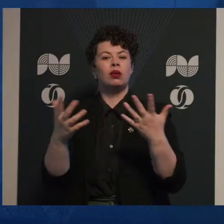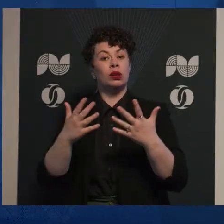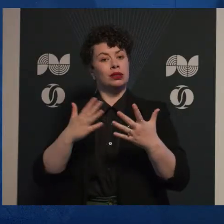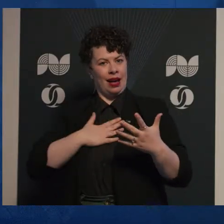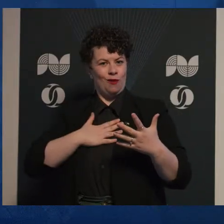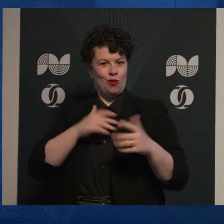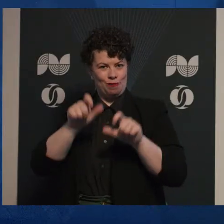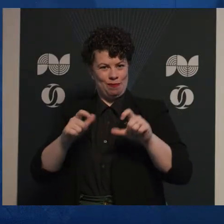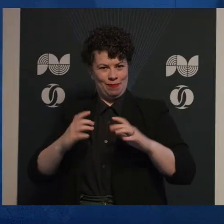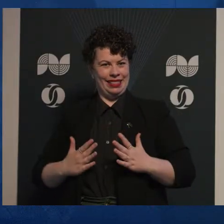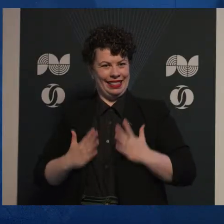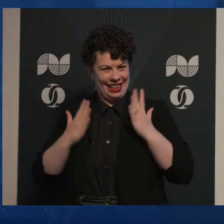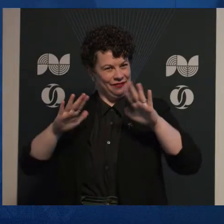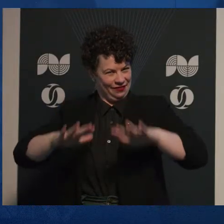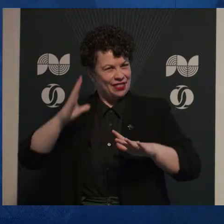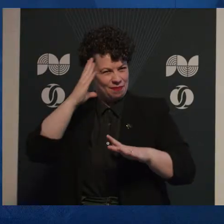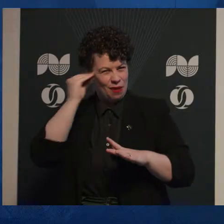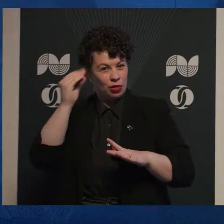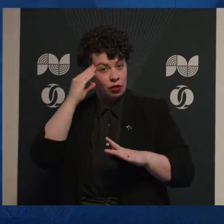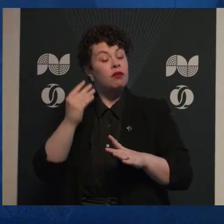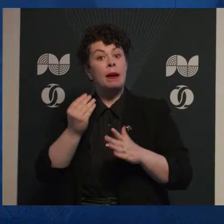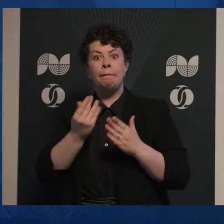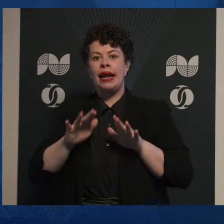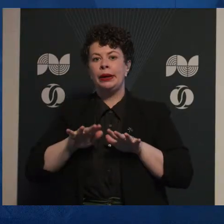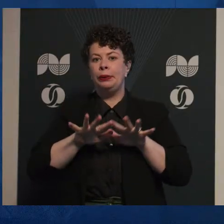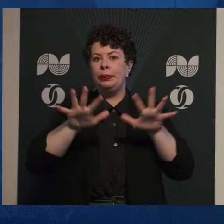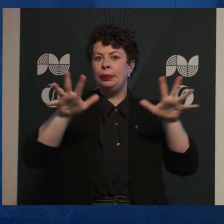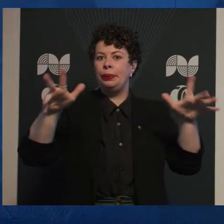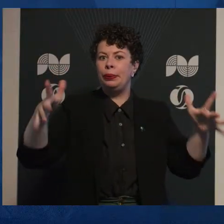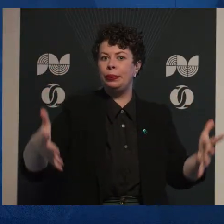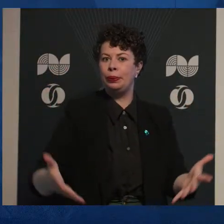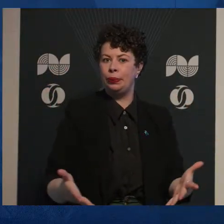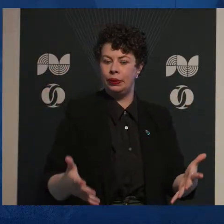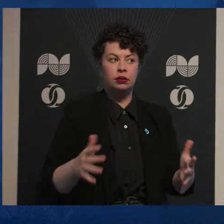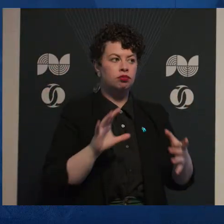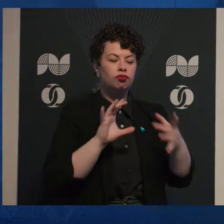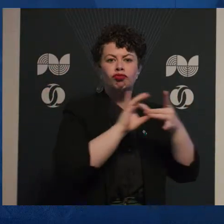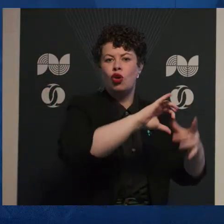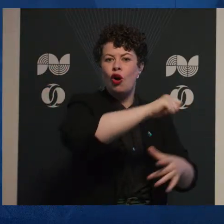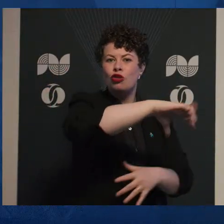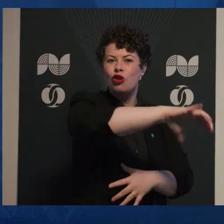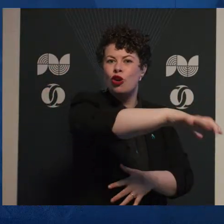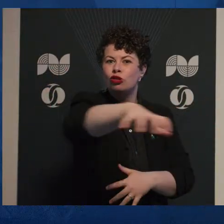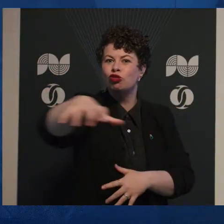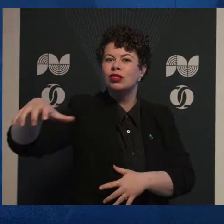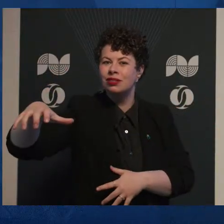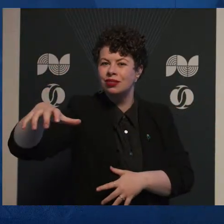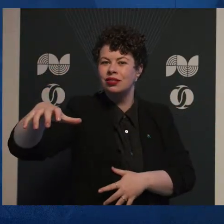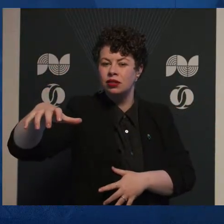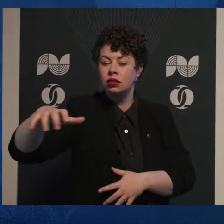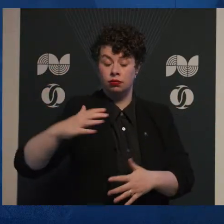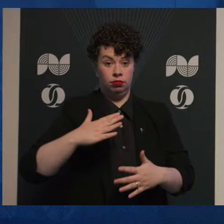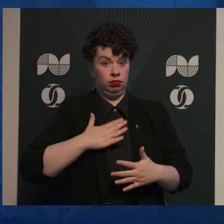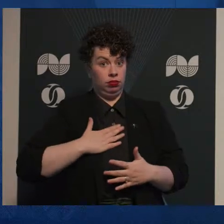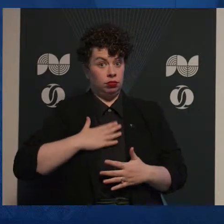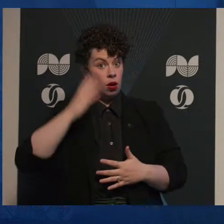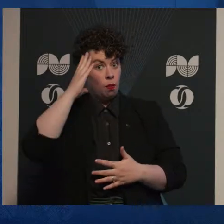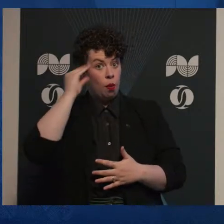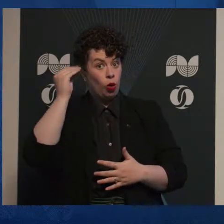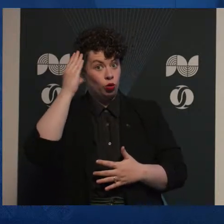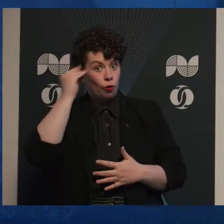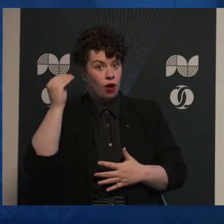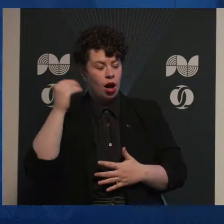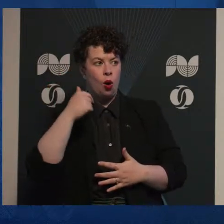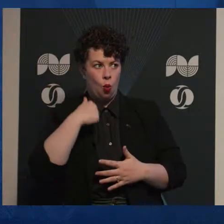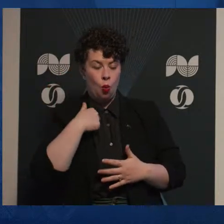power and sort of the rebuilding power lies, and also the economic and democratic ties. And for Moldova, we are supporting